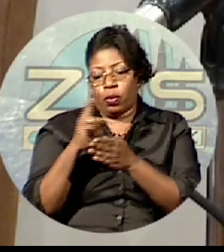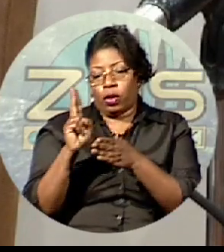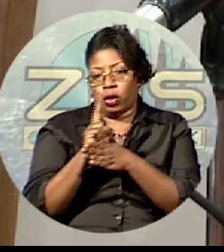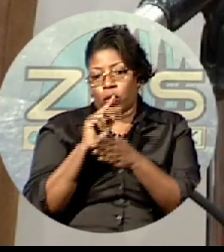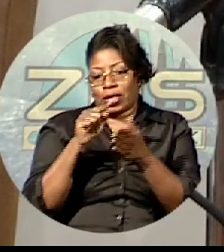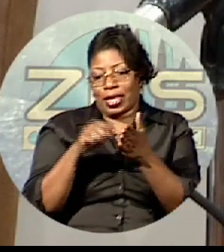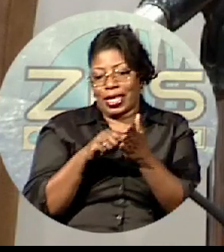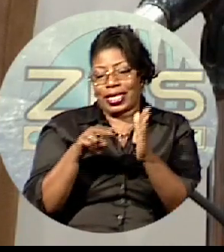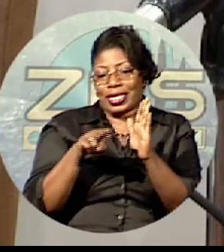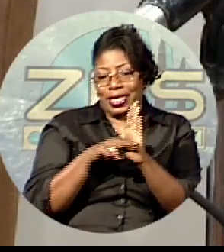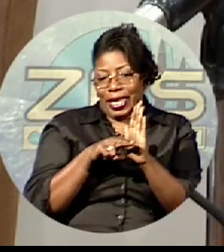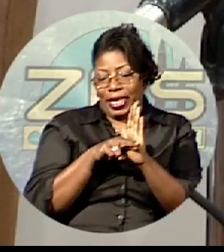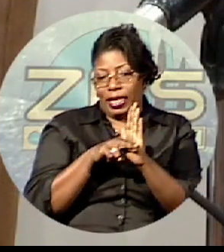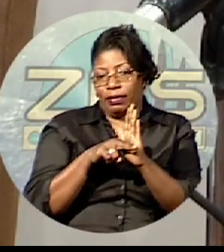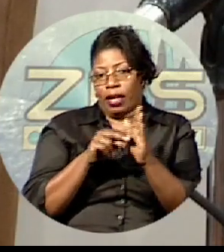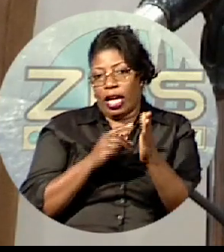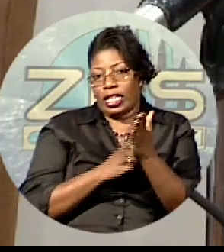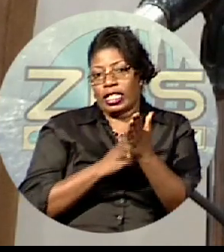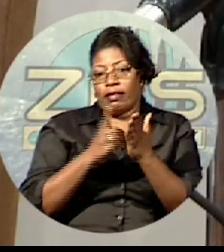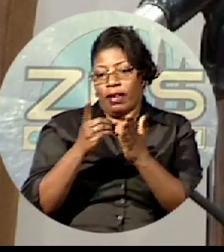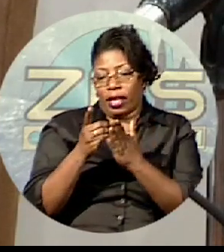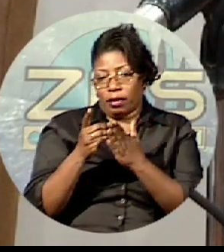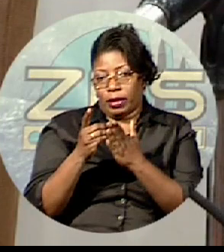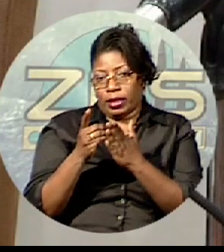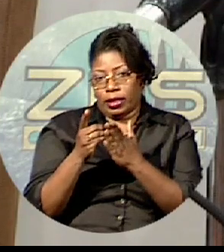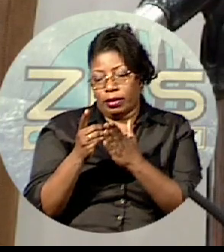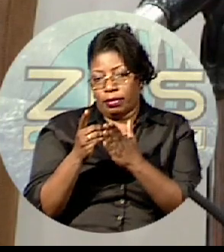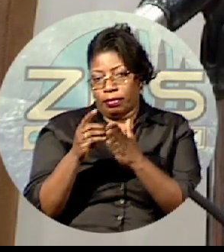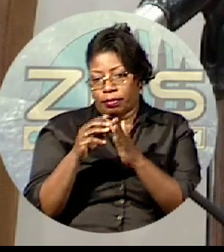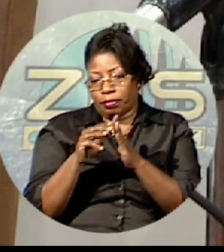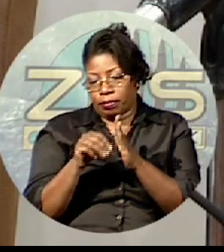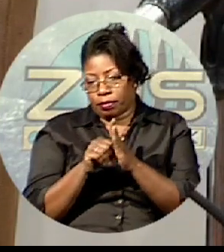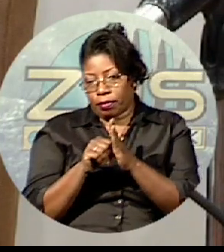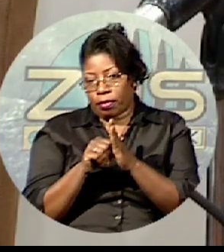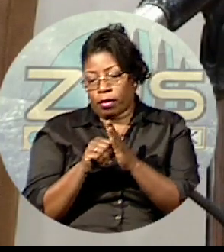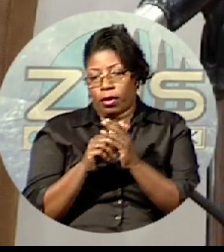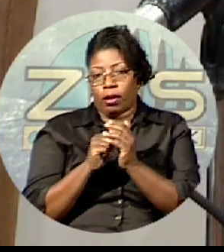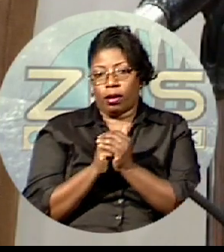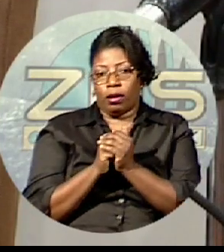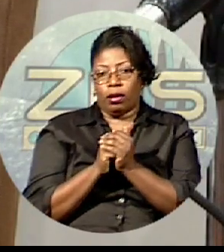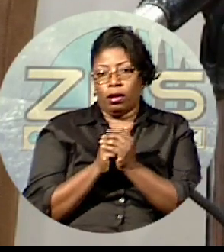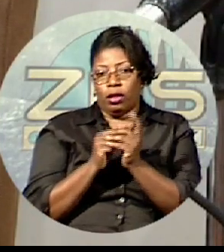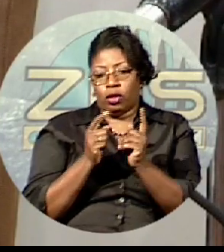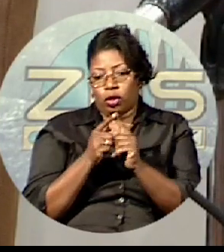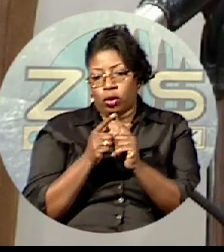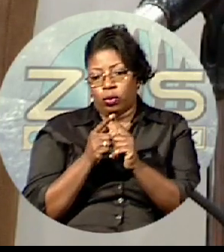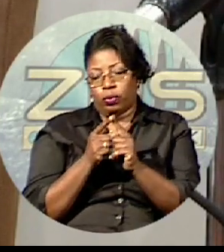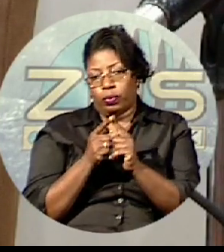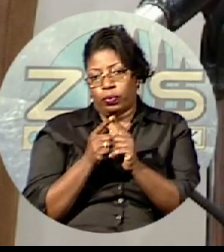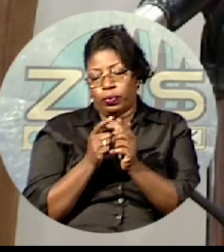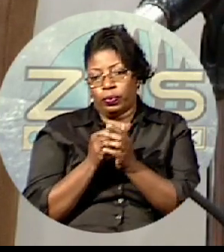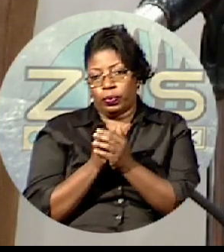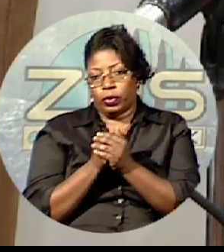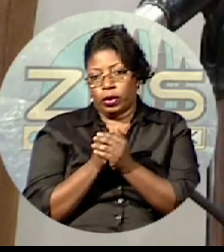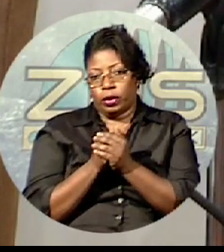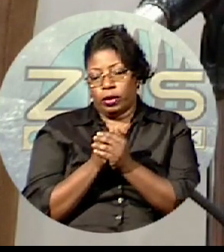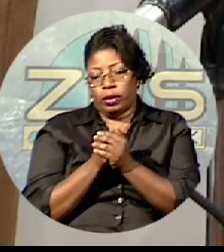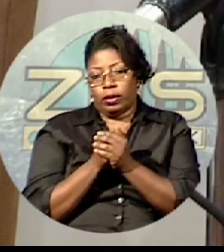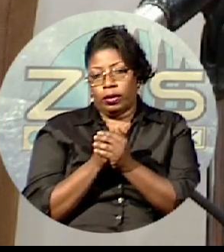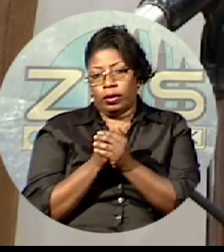negative development by Standard & Poor's to incentivize our efforts,